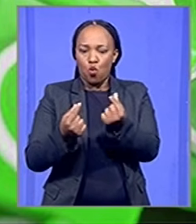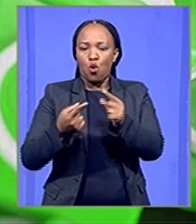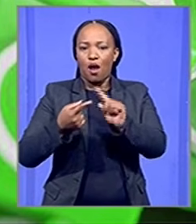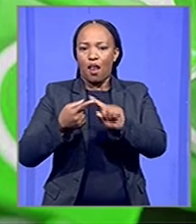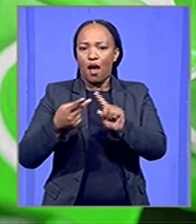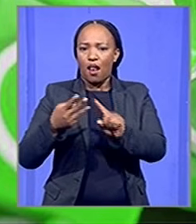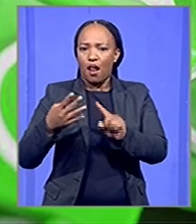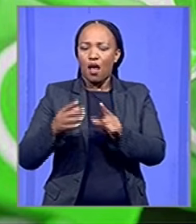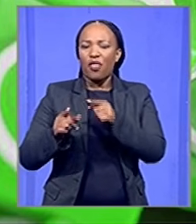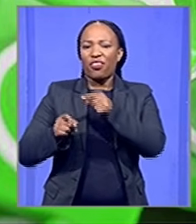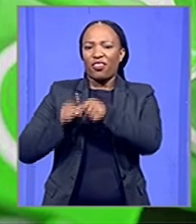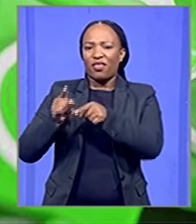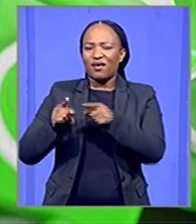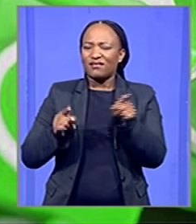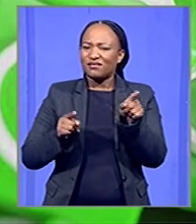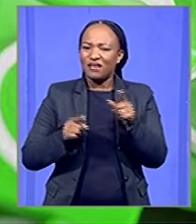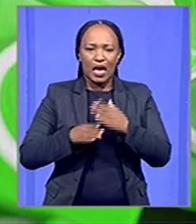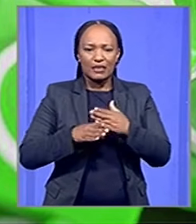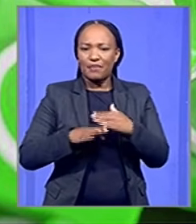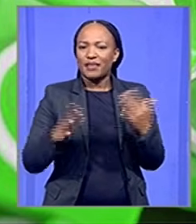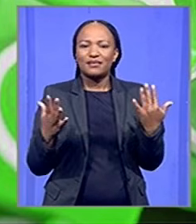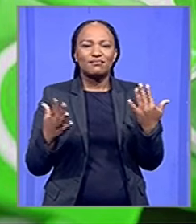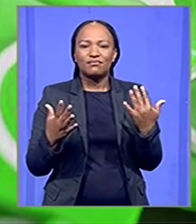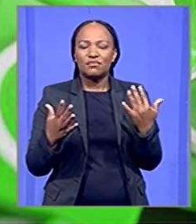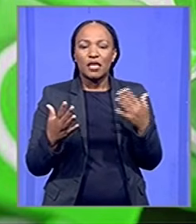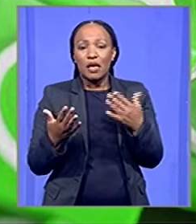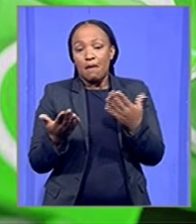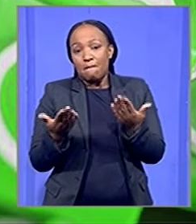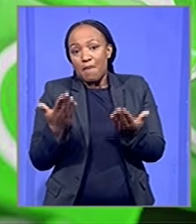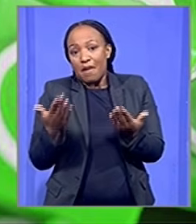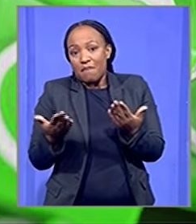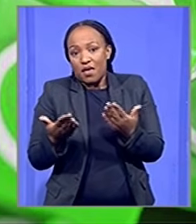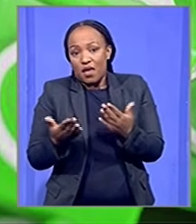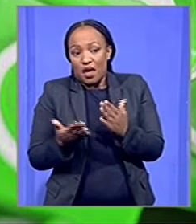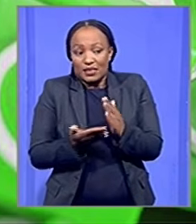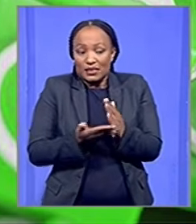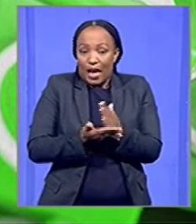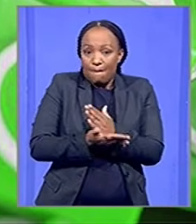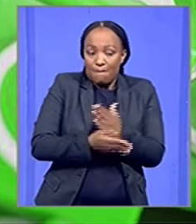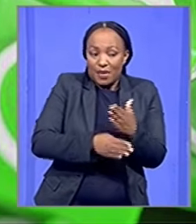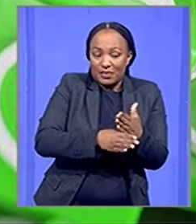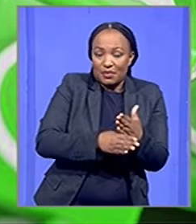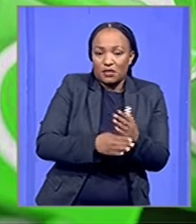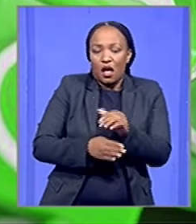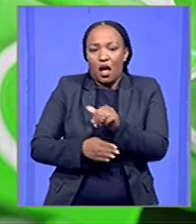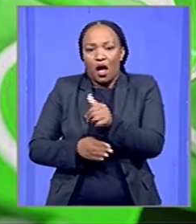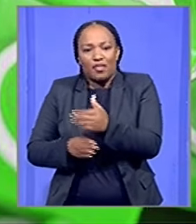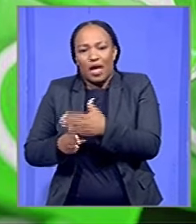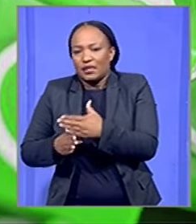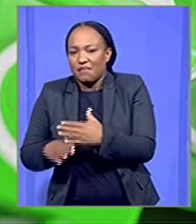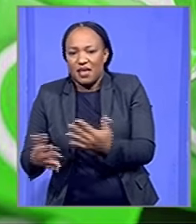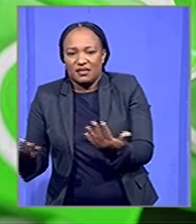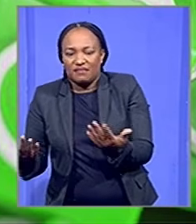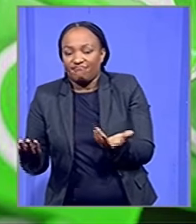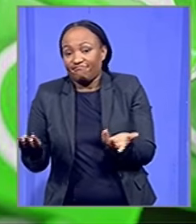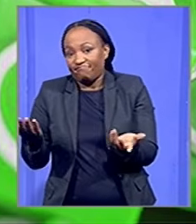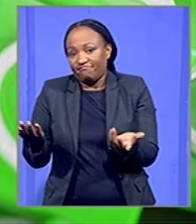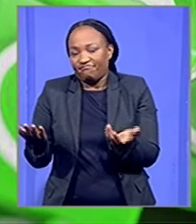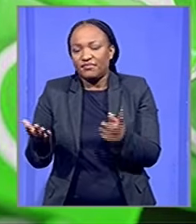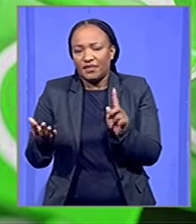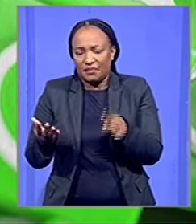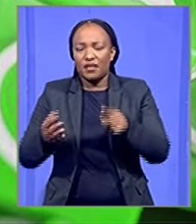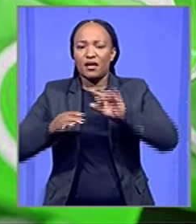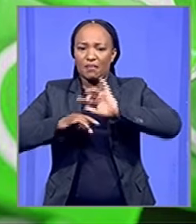step aside ha e sebetse or e sebetsa batho ba bangwe ba ba itseng go ba bang a e sebetse o tlamehile gore ba e